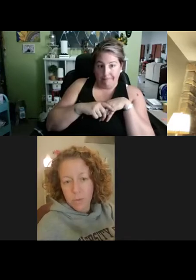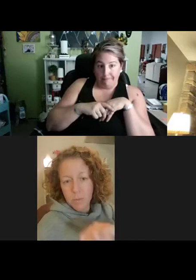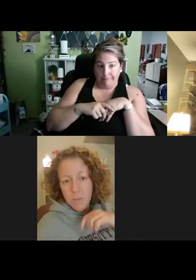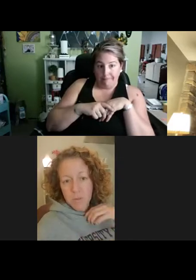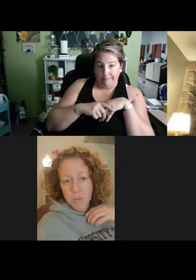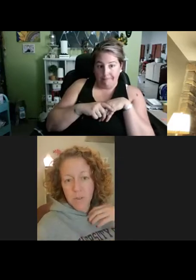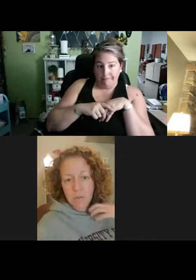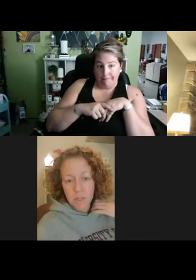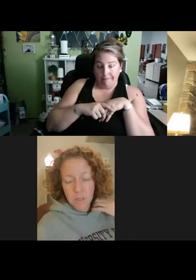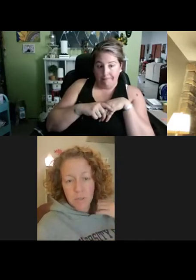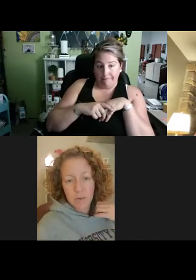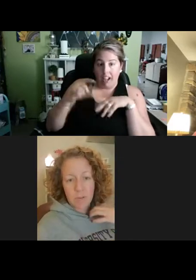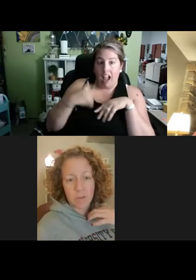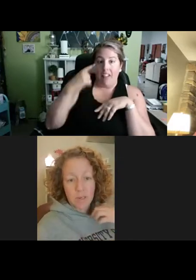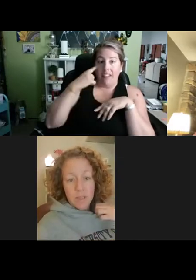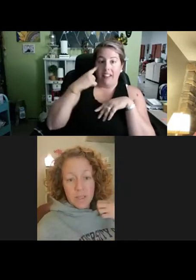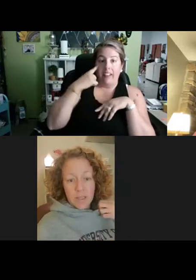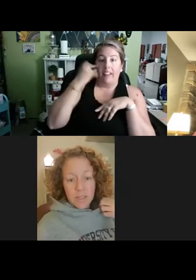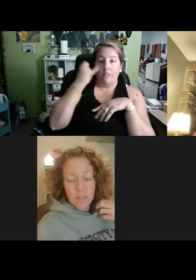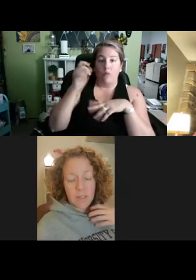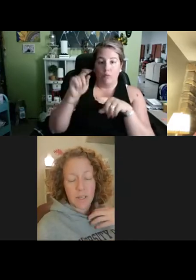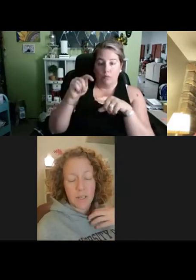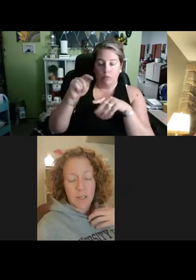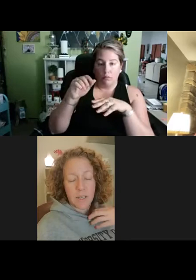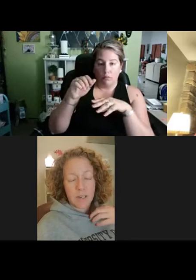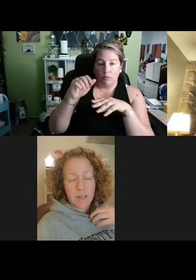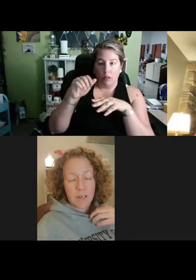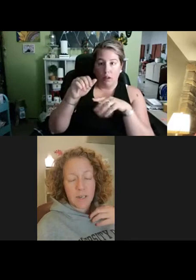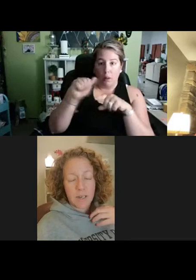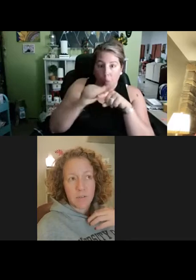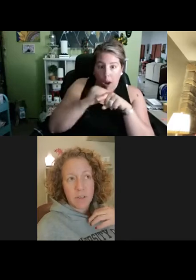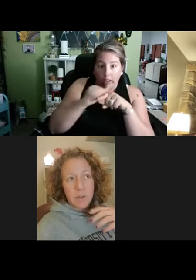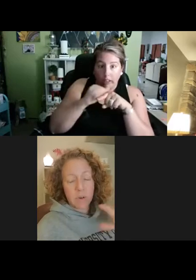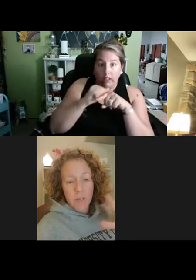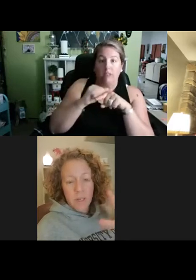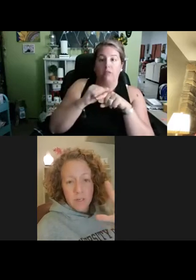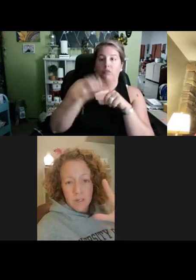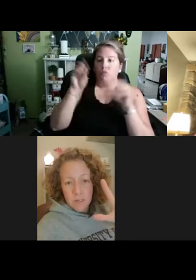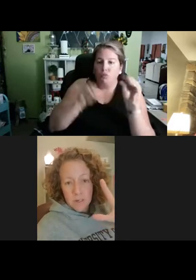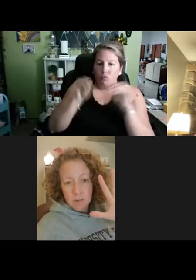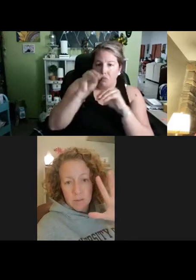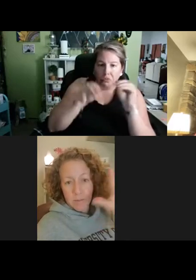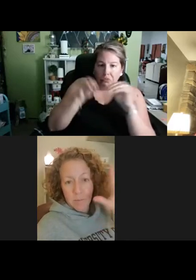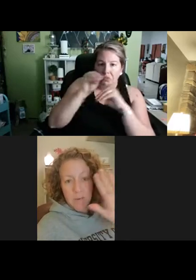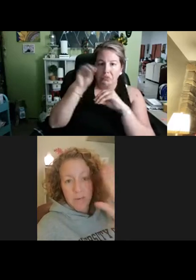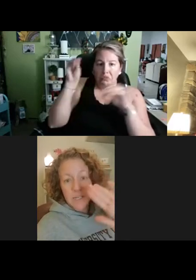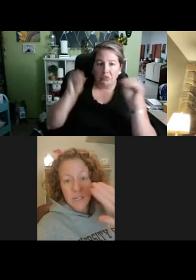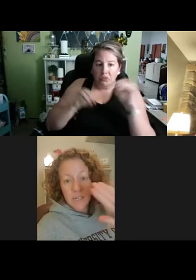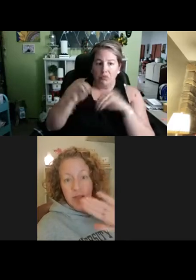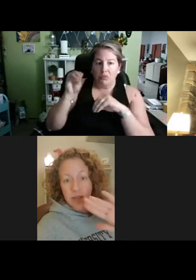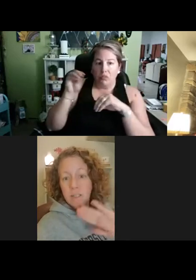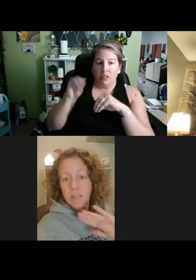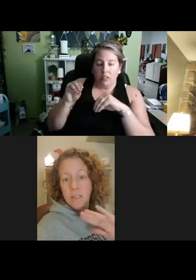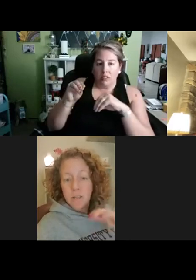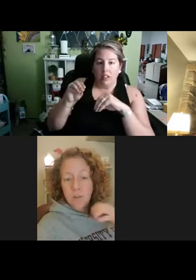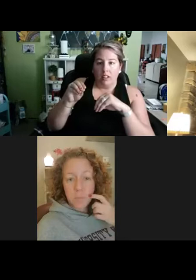I'm sure once people start using it and playing around with it, and I like the idea, Kate, of putting